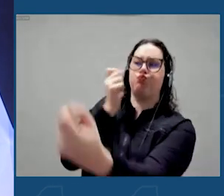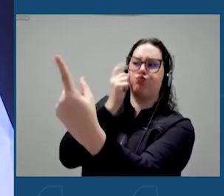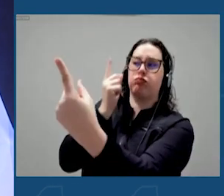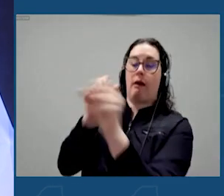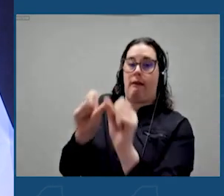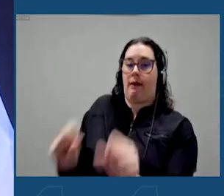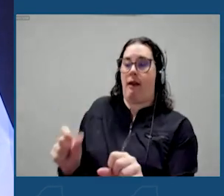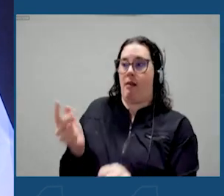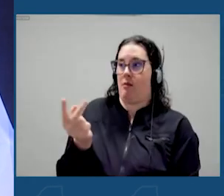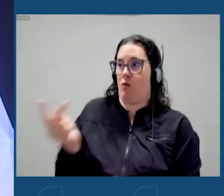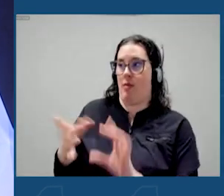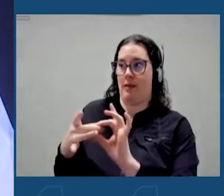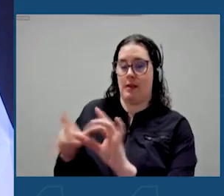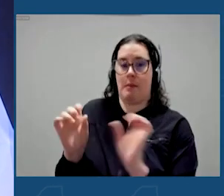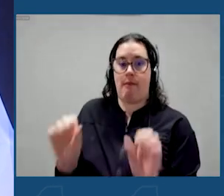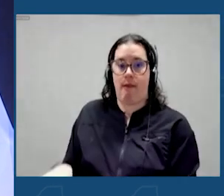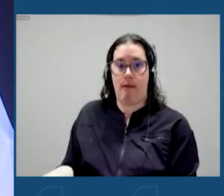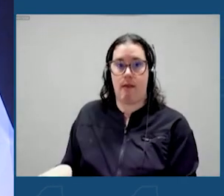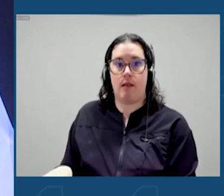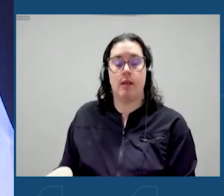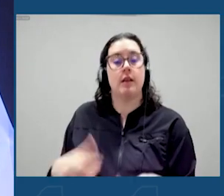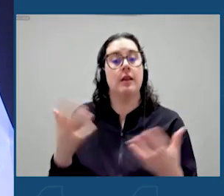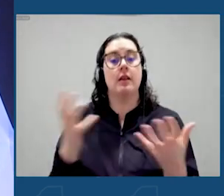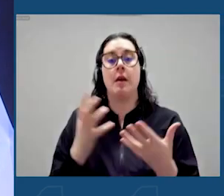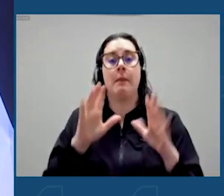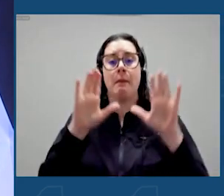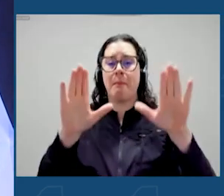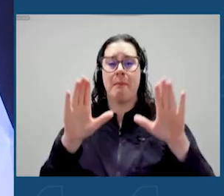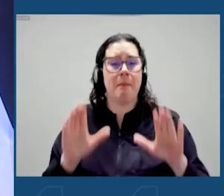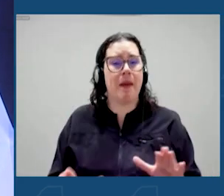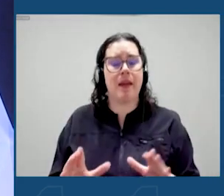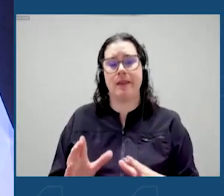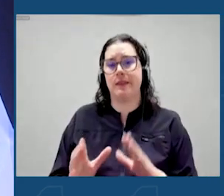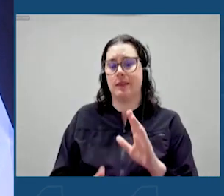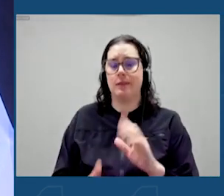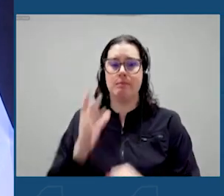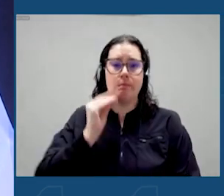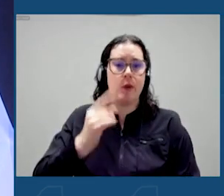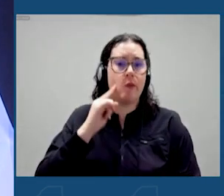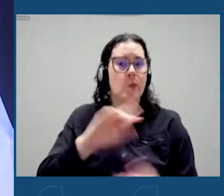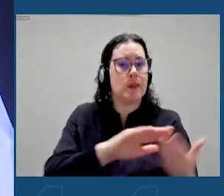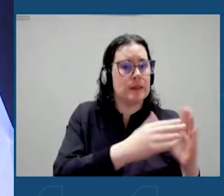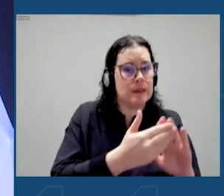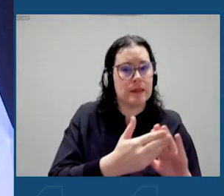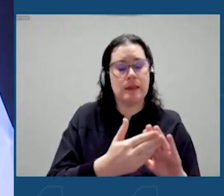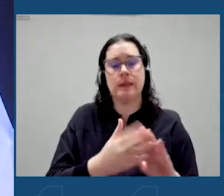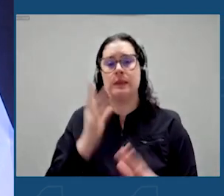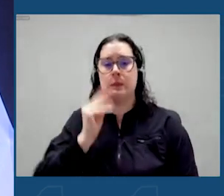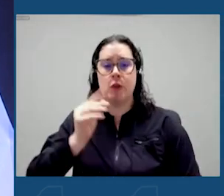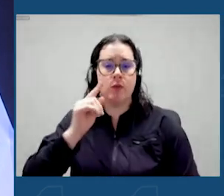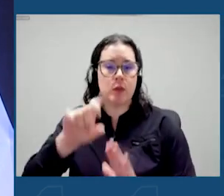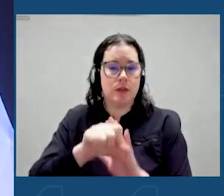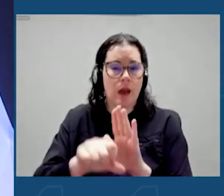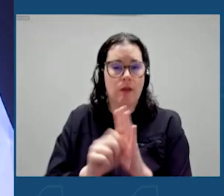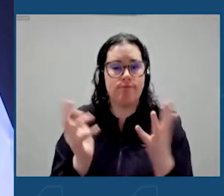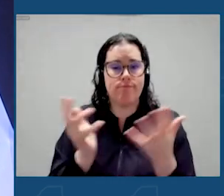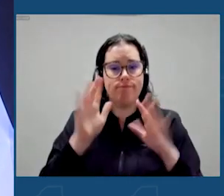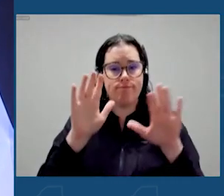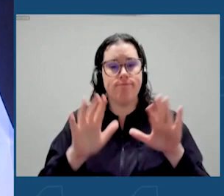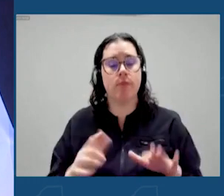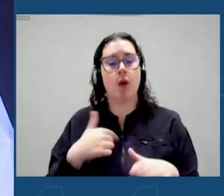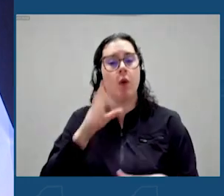is an amazing moment for our city and state. And we often talk about, and we're going to get